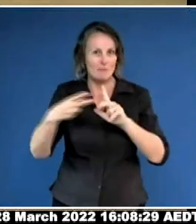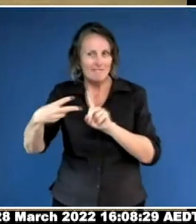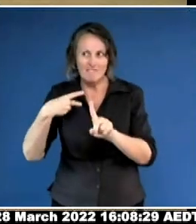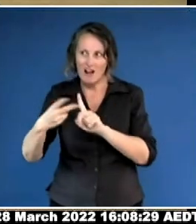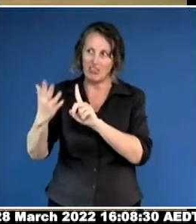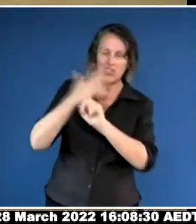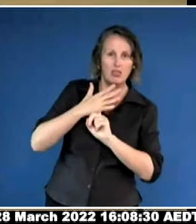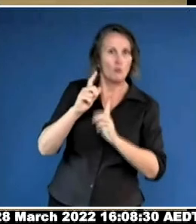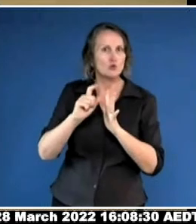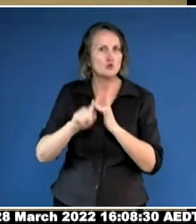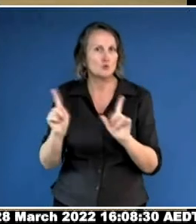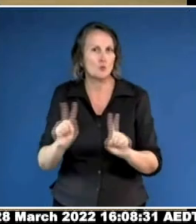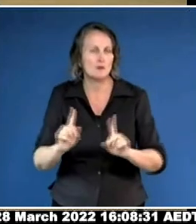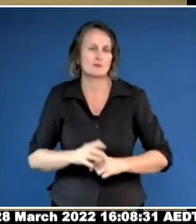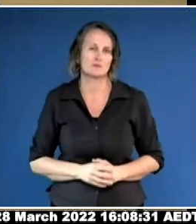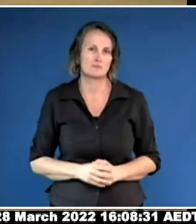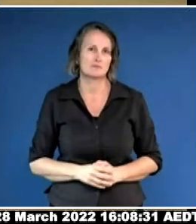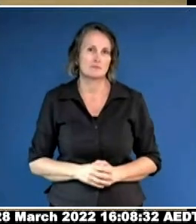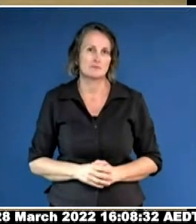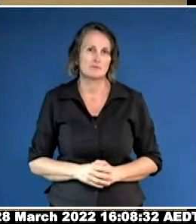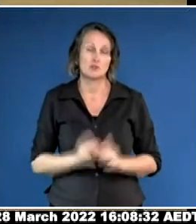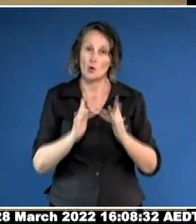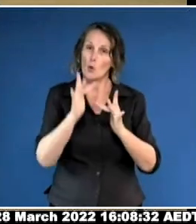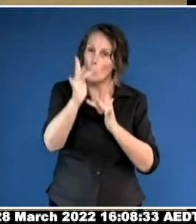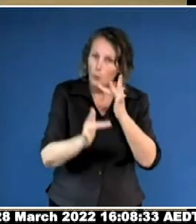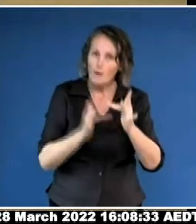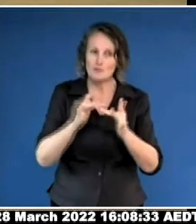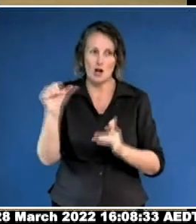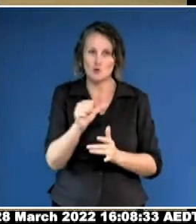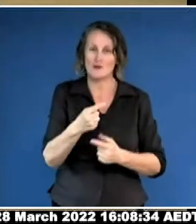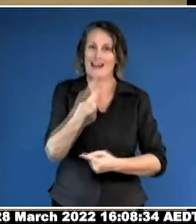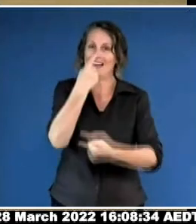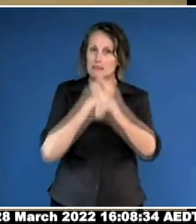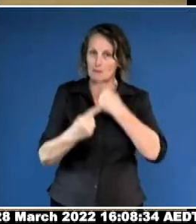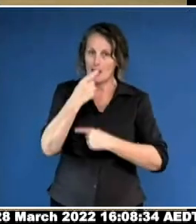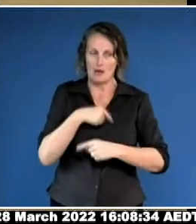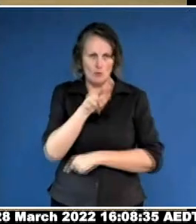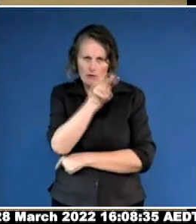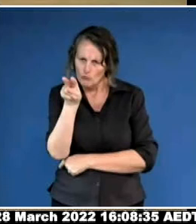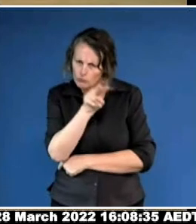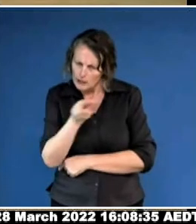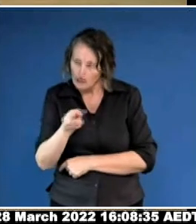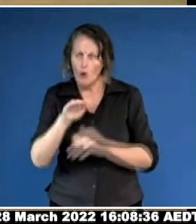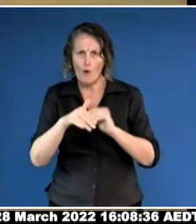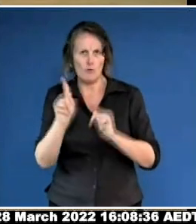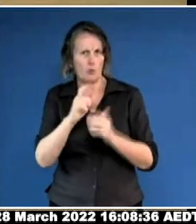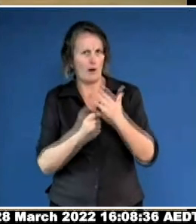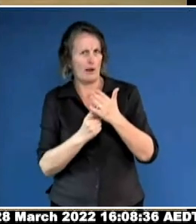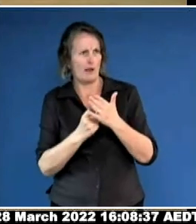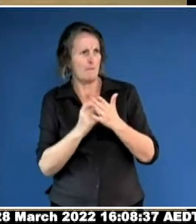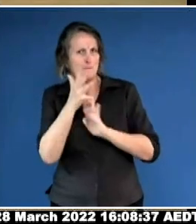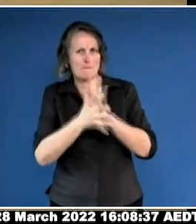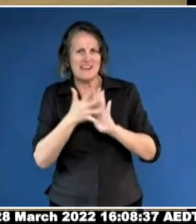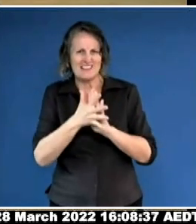websites should describe the unique forms that violence, abuse, neglect, and exploitation of people with disability may experience, as well